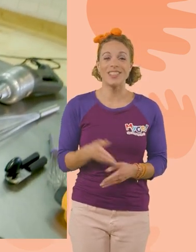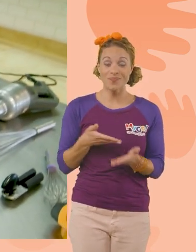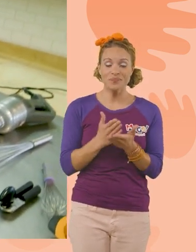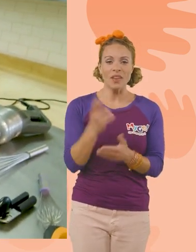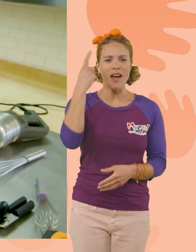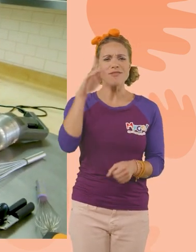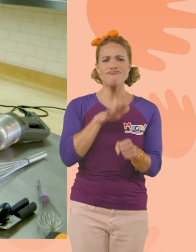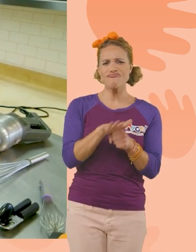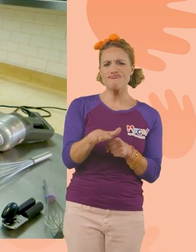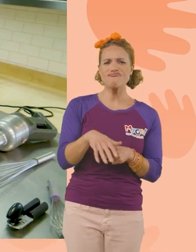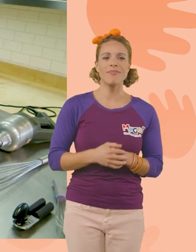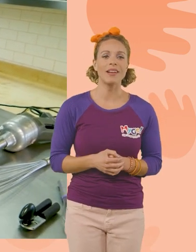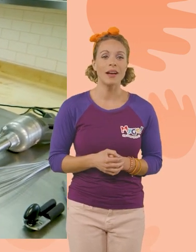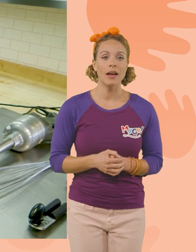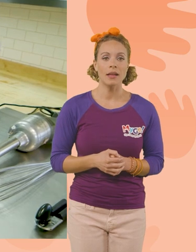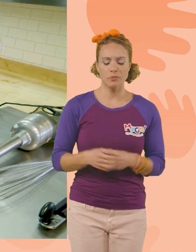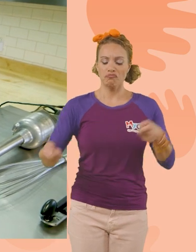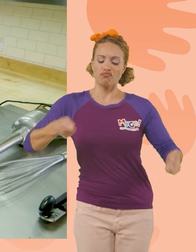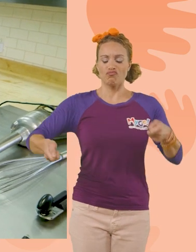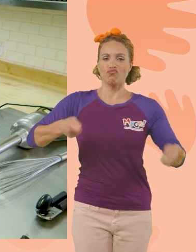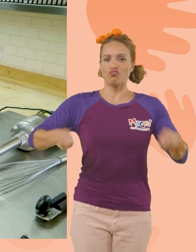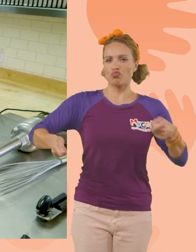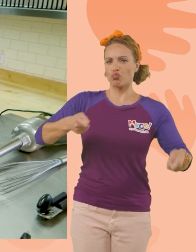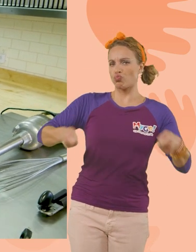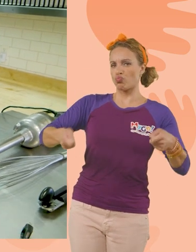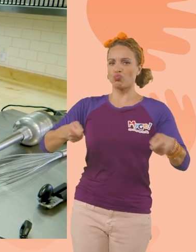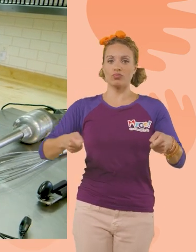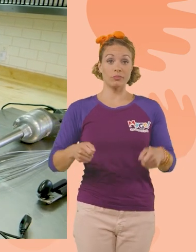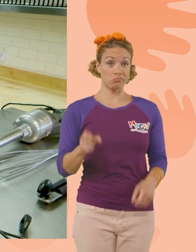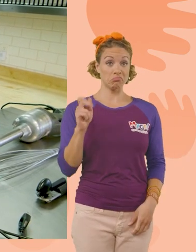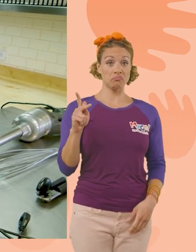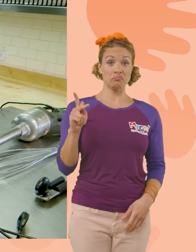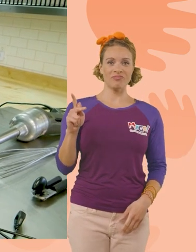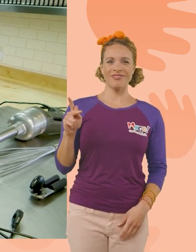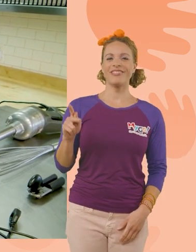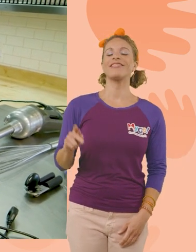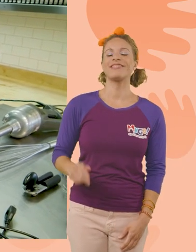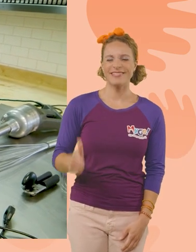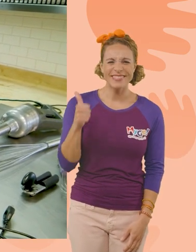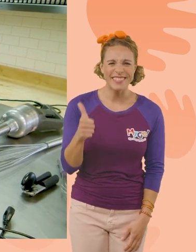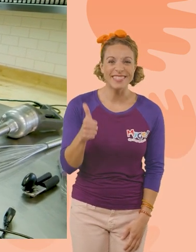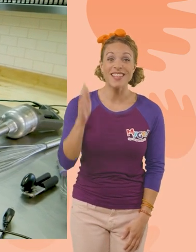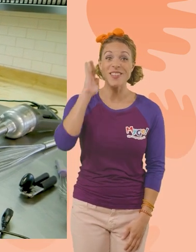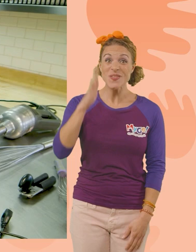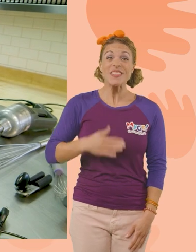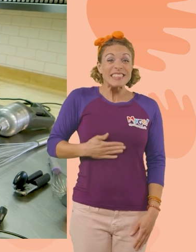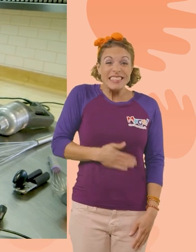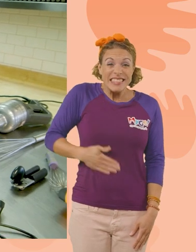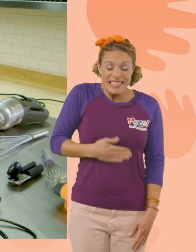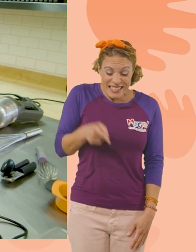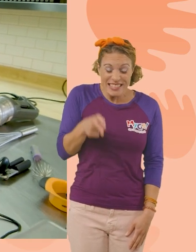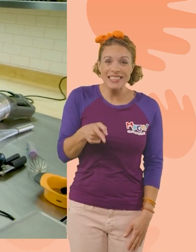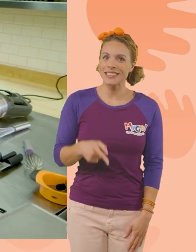All right, I think that's plenty. So let's give it a shake. Okay, yes. These are gonna be so